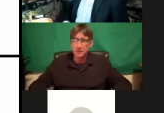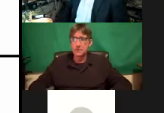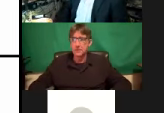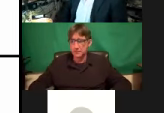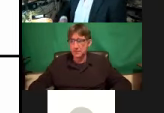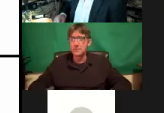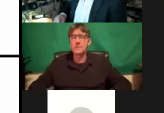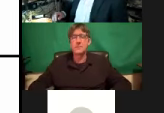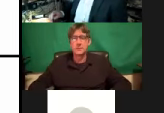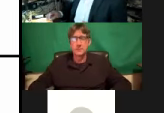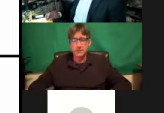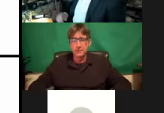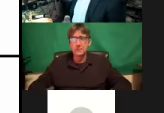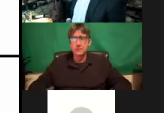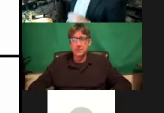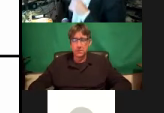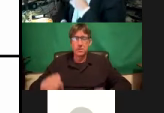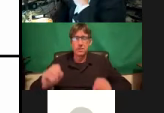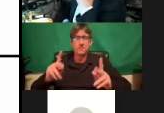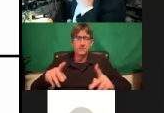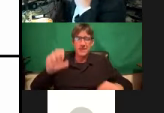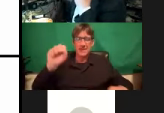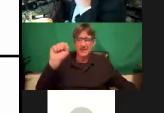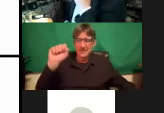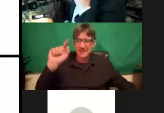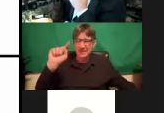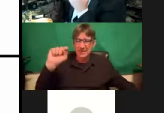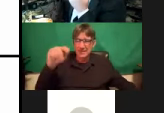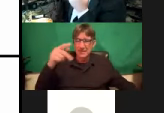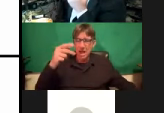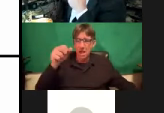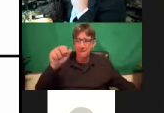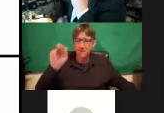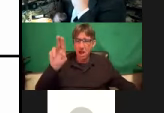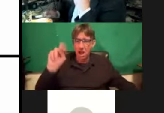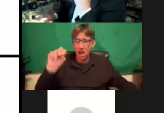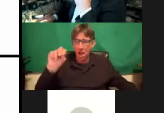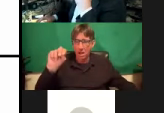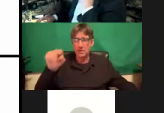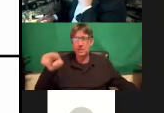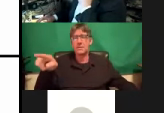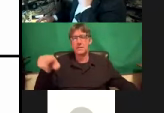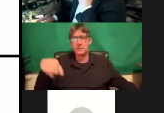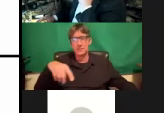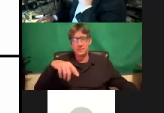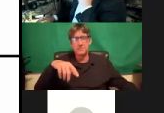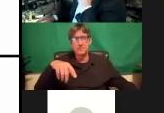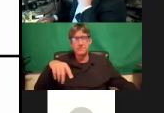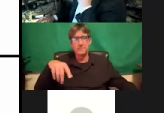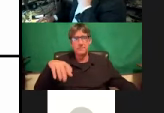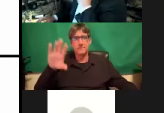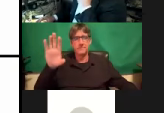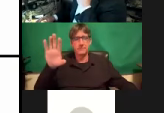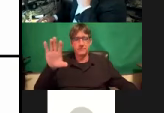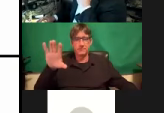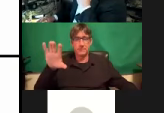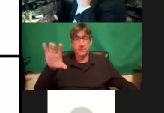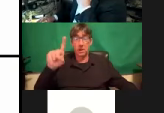Yep, Stefan Wunsch. Yes, pretty close. Thanks, Angel. First, just a note of thanks. We got a Zoom